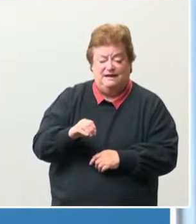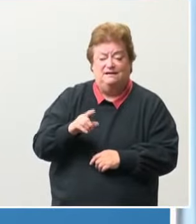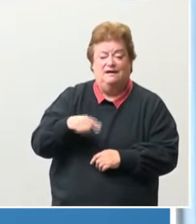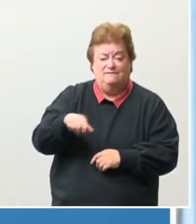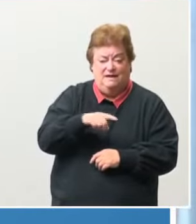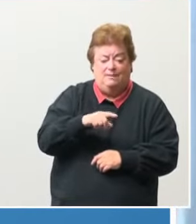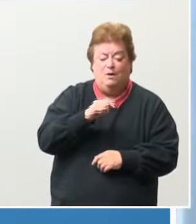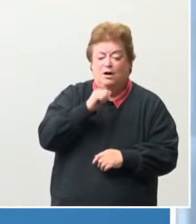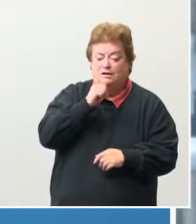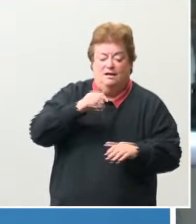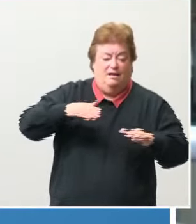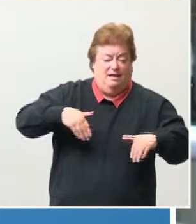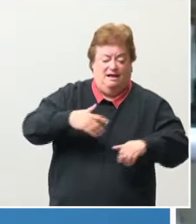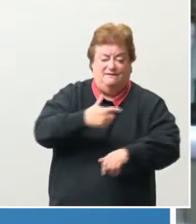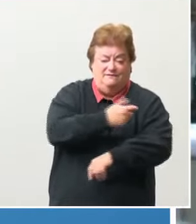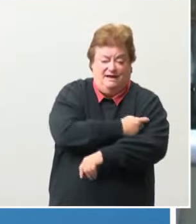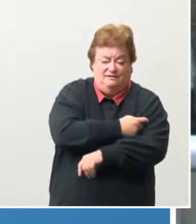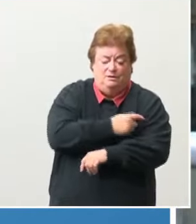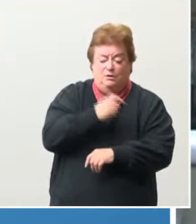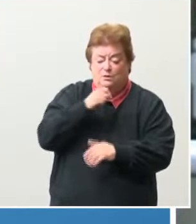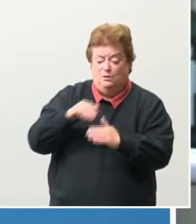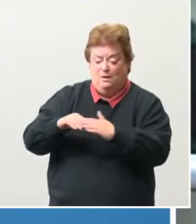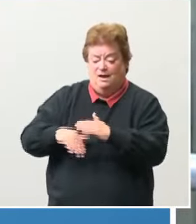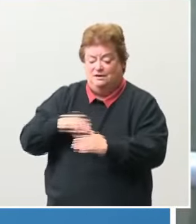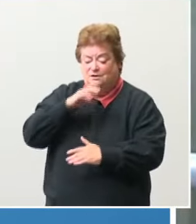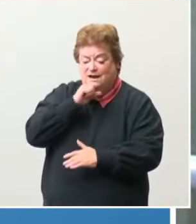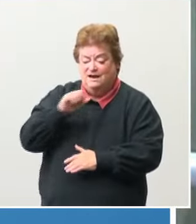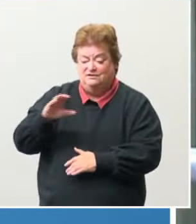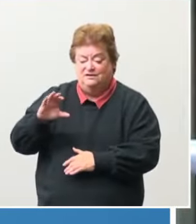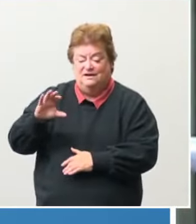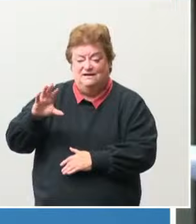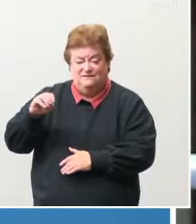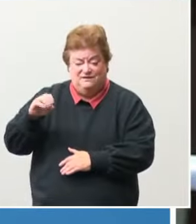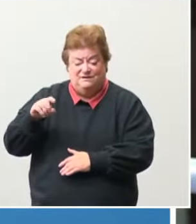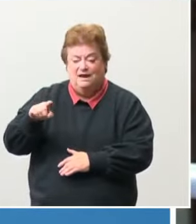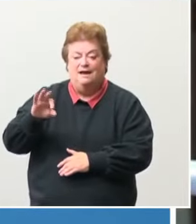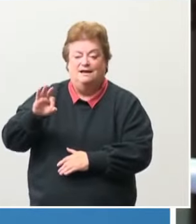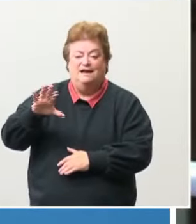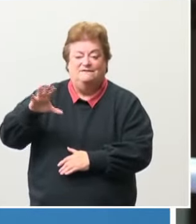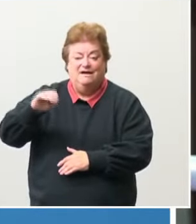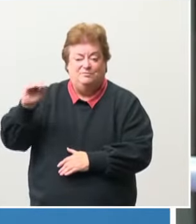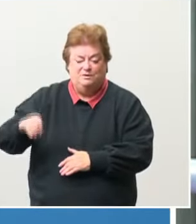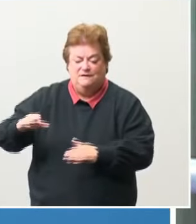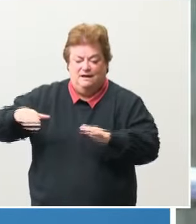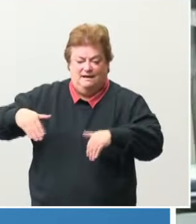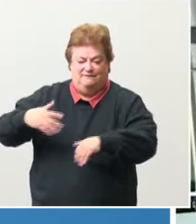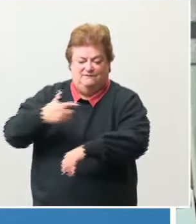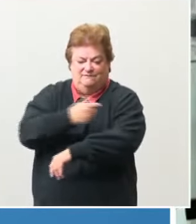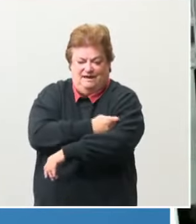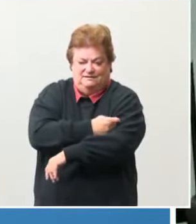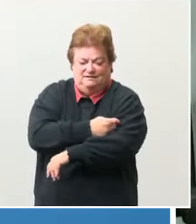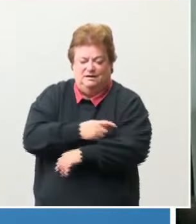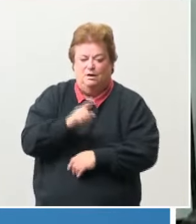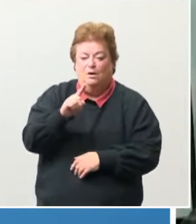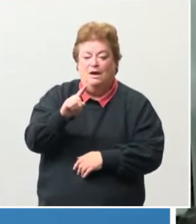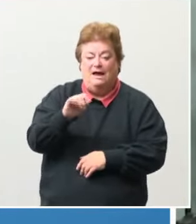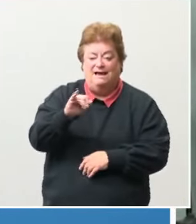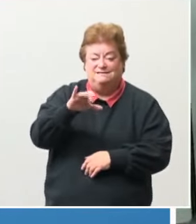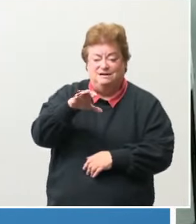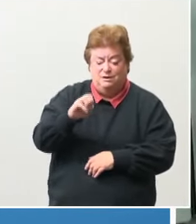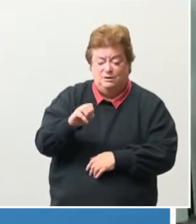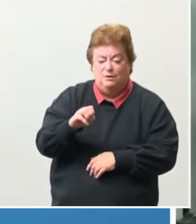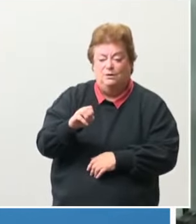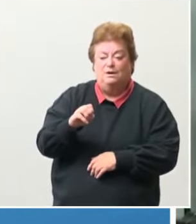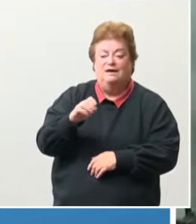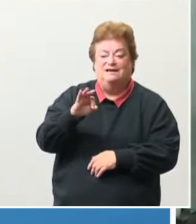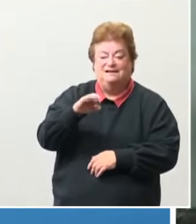unvaccinated. Of those under 50, 95% are unvaccinated. In the ICU, 90% are unvaccinated.